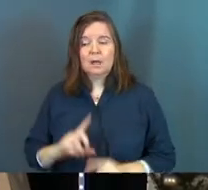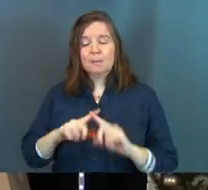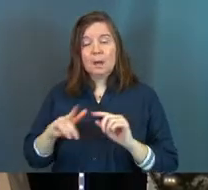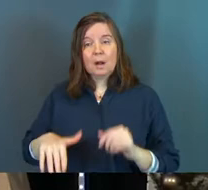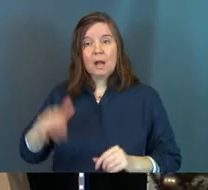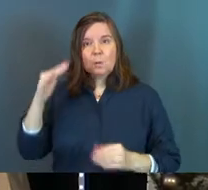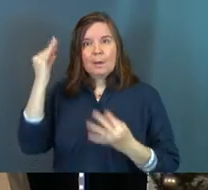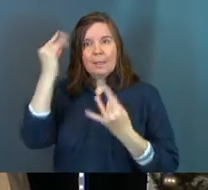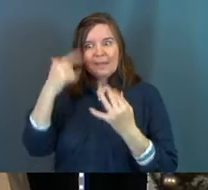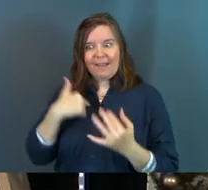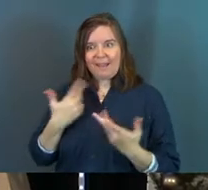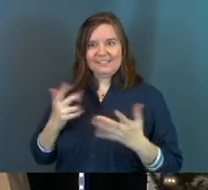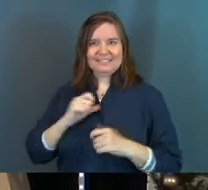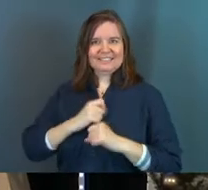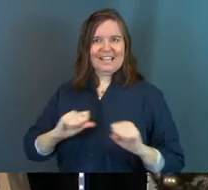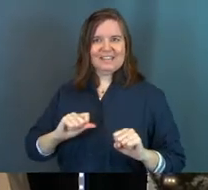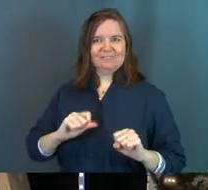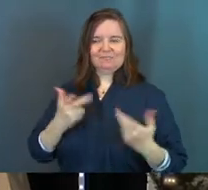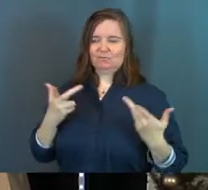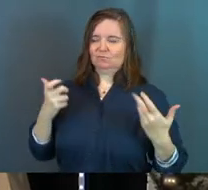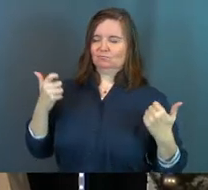But I grew up thinking I was saved.